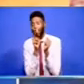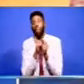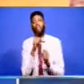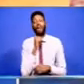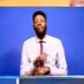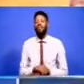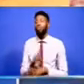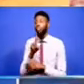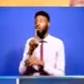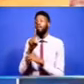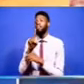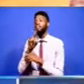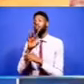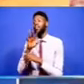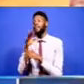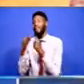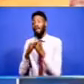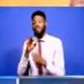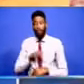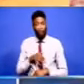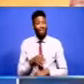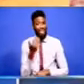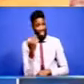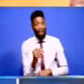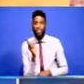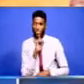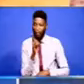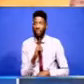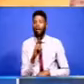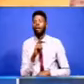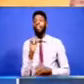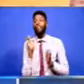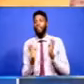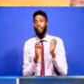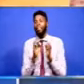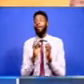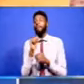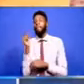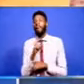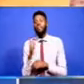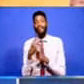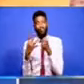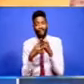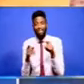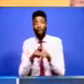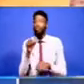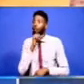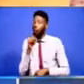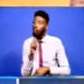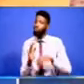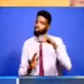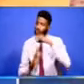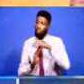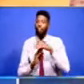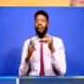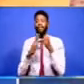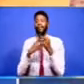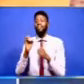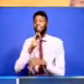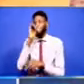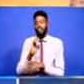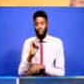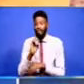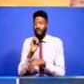The youngest patient is a 9-month-old infant, while the oldest patient is 90 years. A total confirmed positive